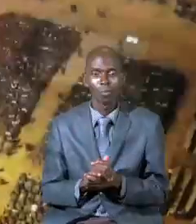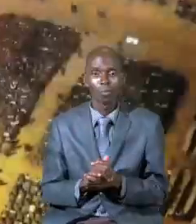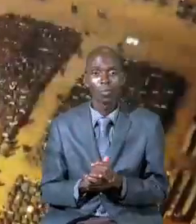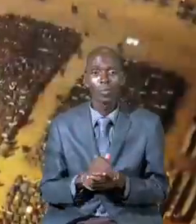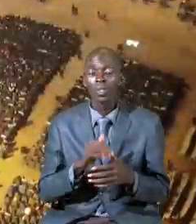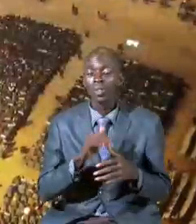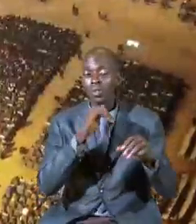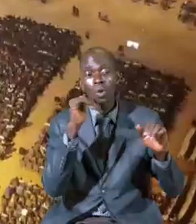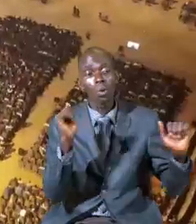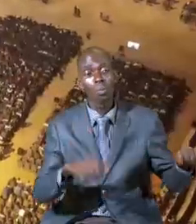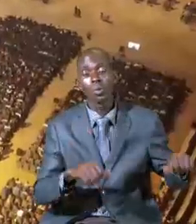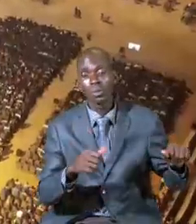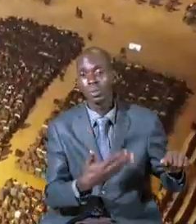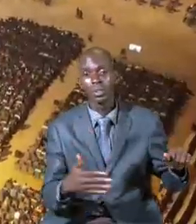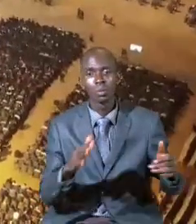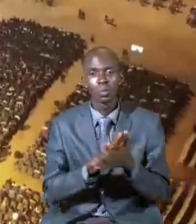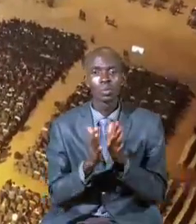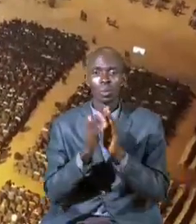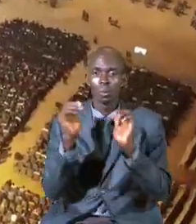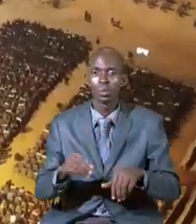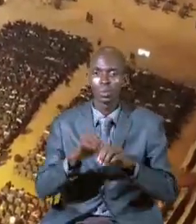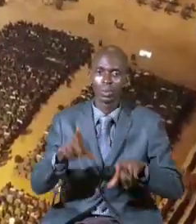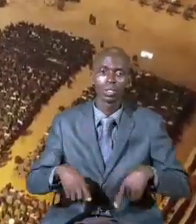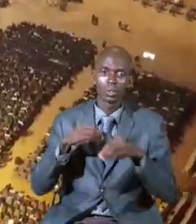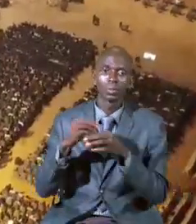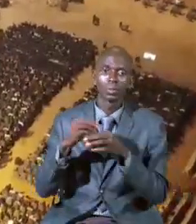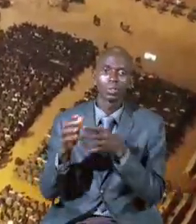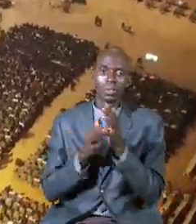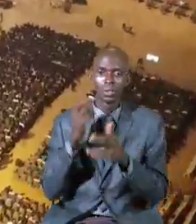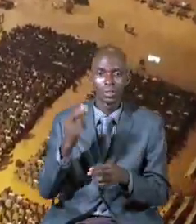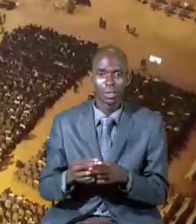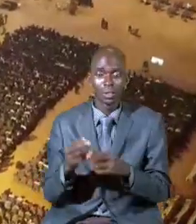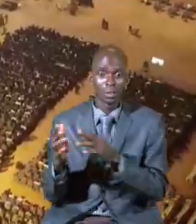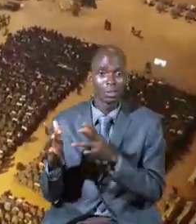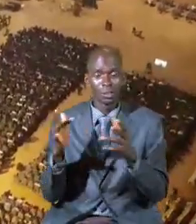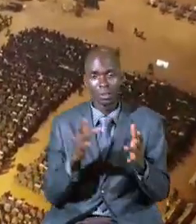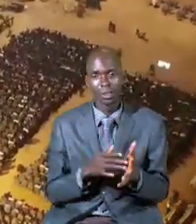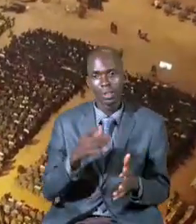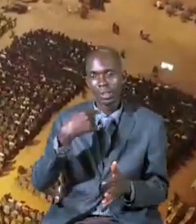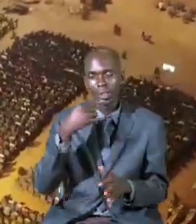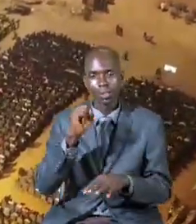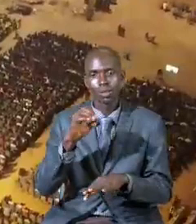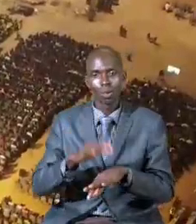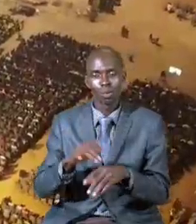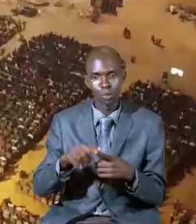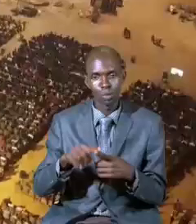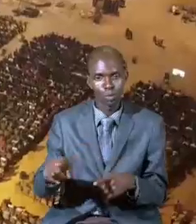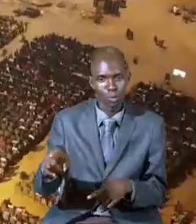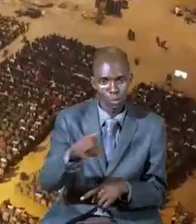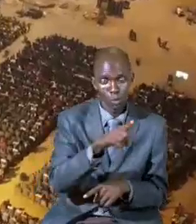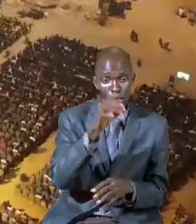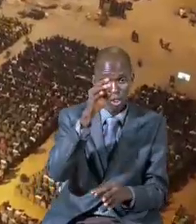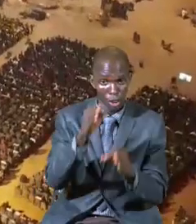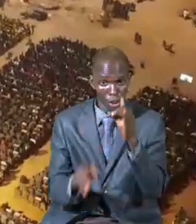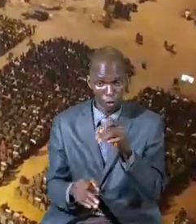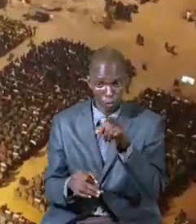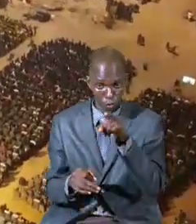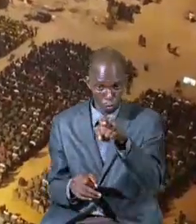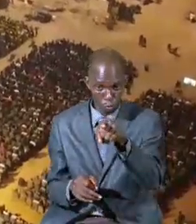Impossibilities will be possible in your life. Jesus says unto you, if you can